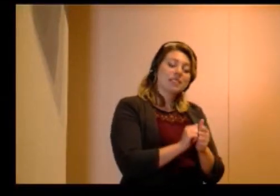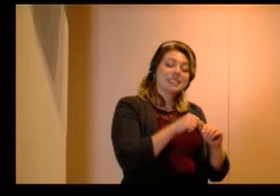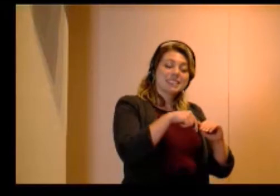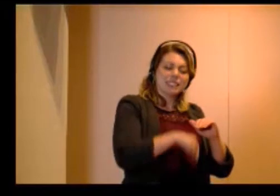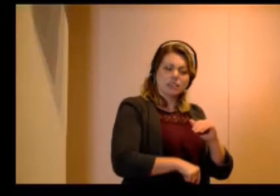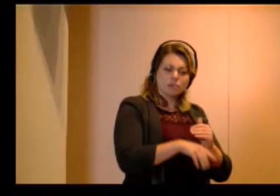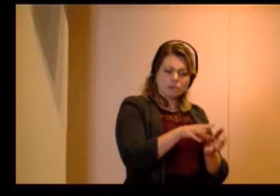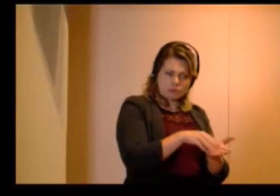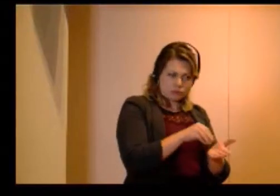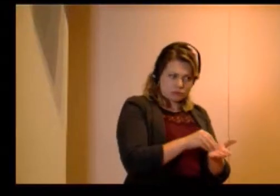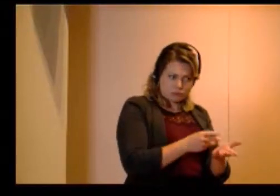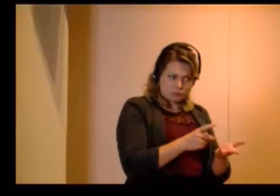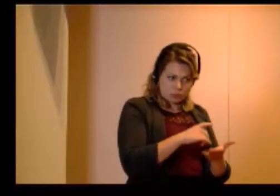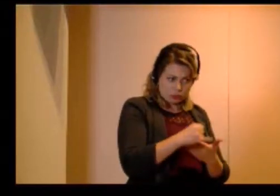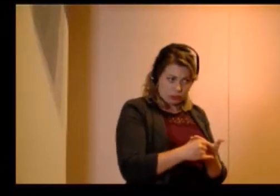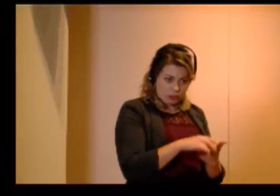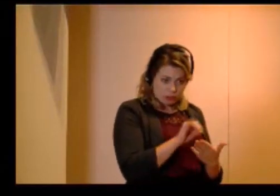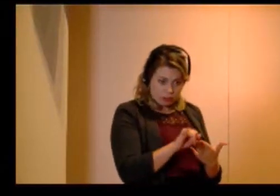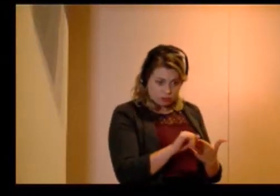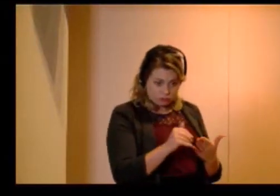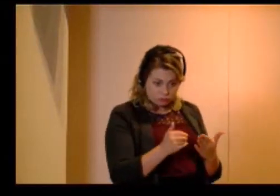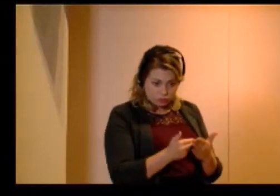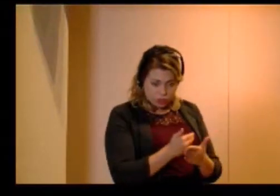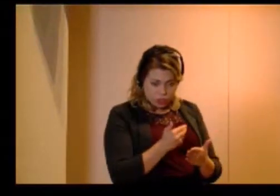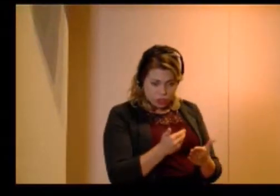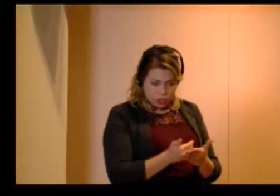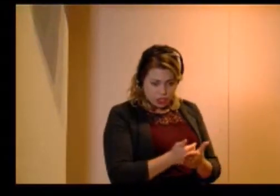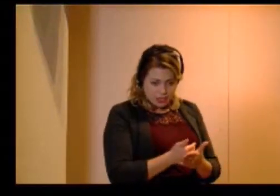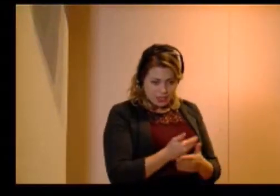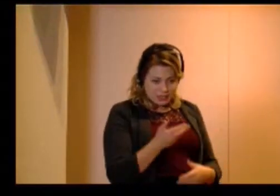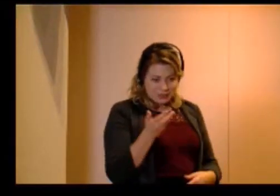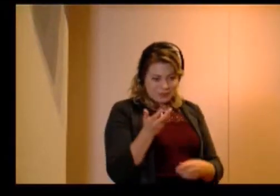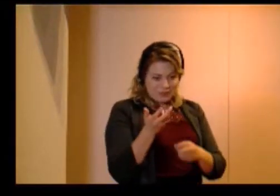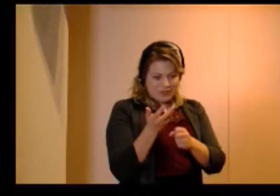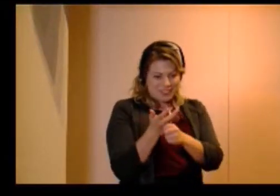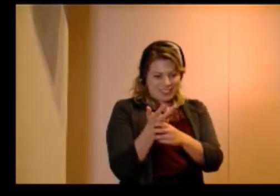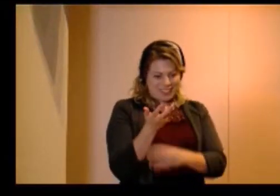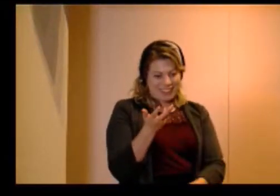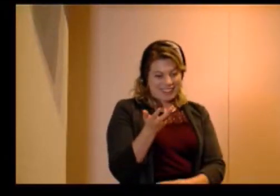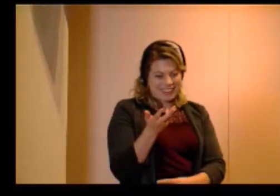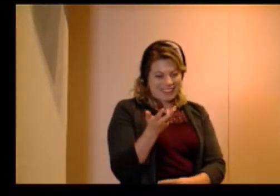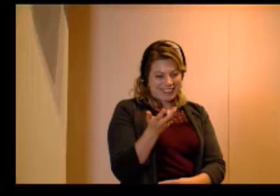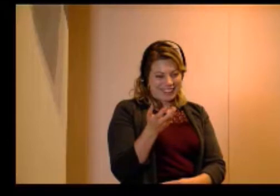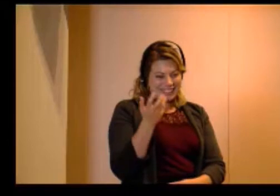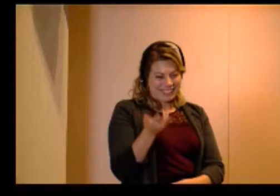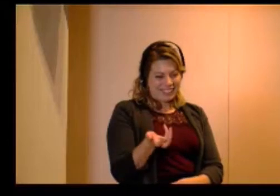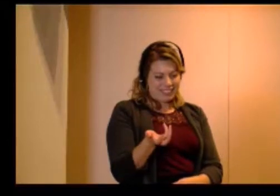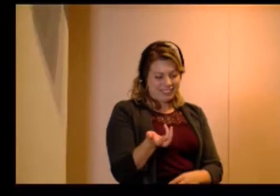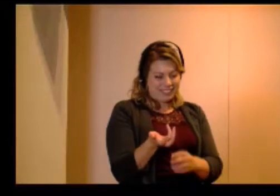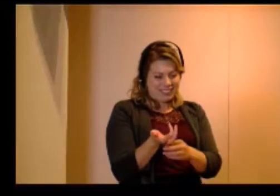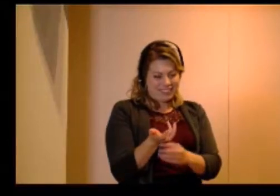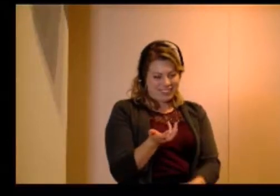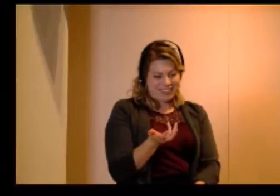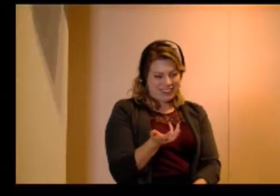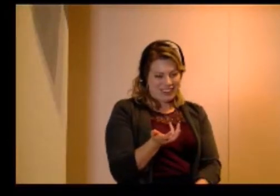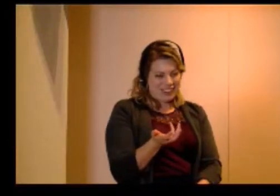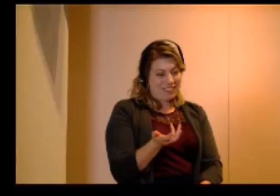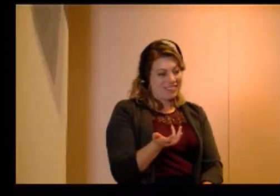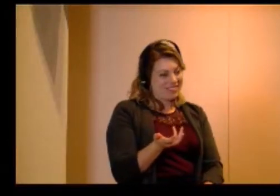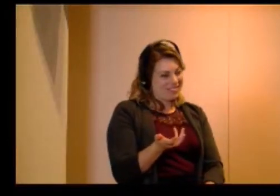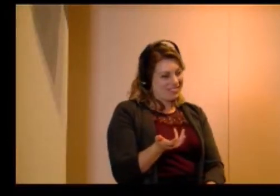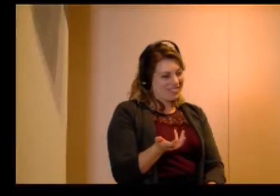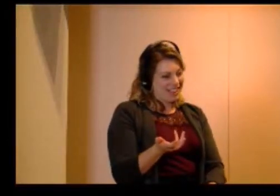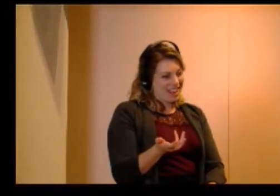emerging standard, or is it using the standards that are within the collections, or how does that work in your world?